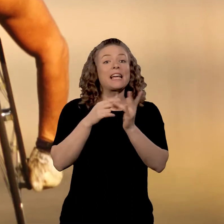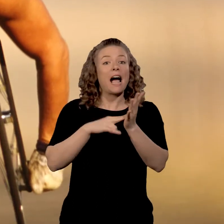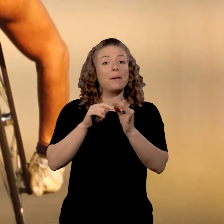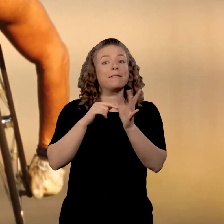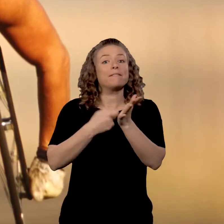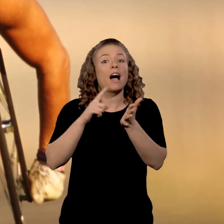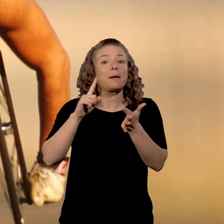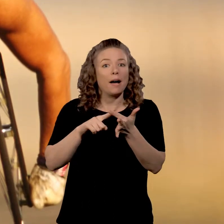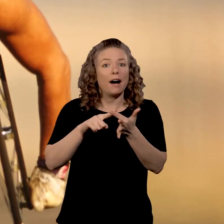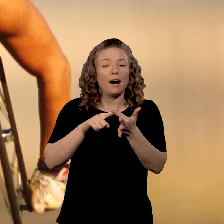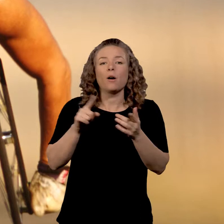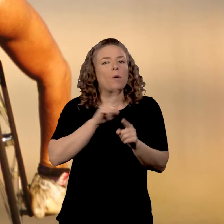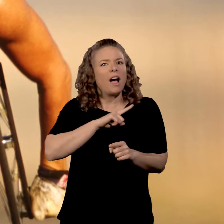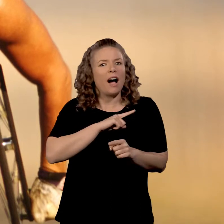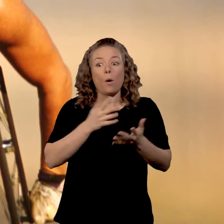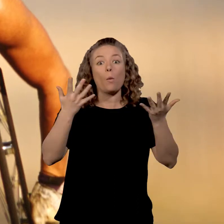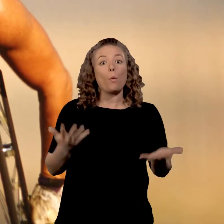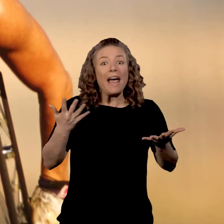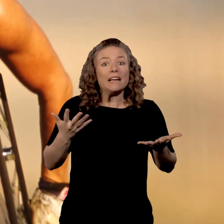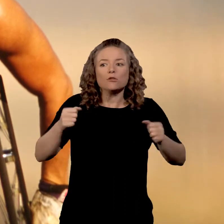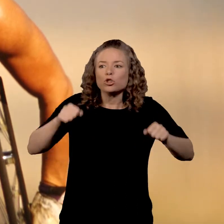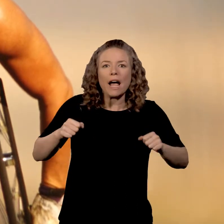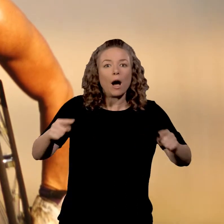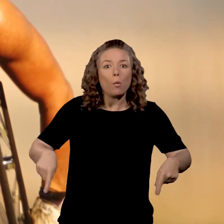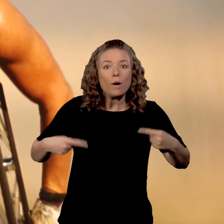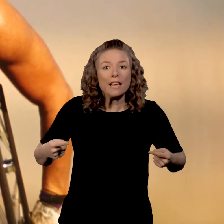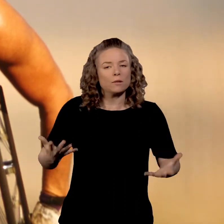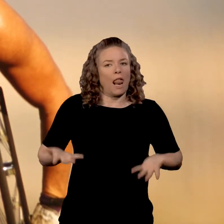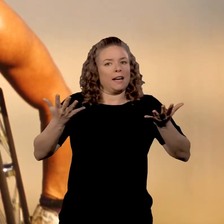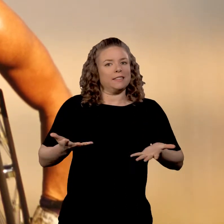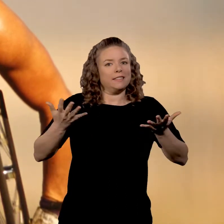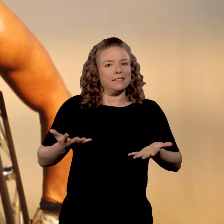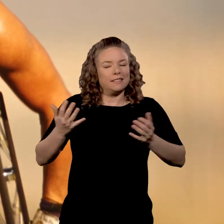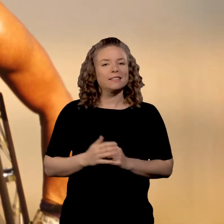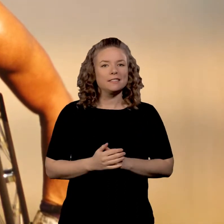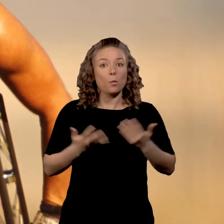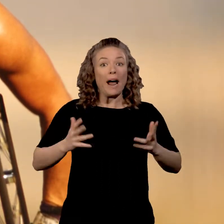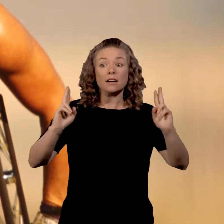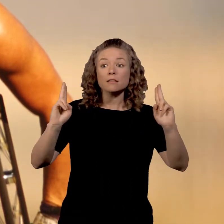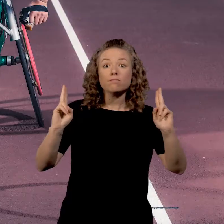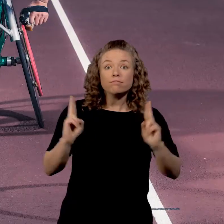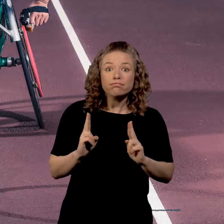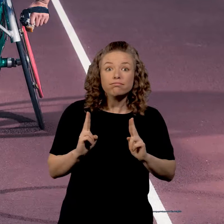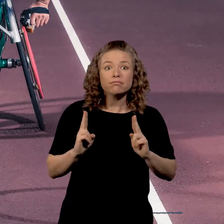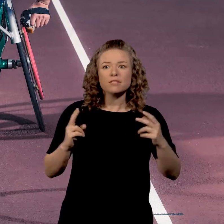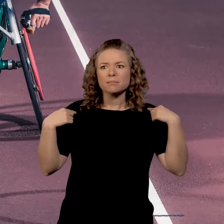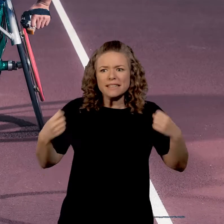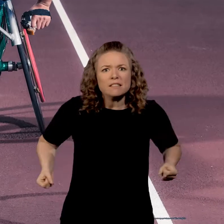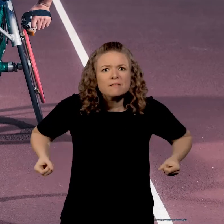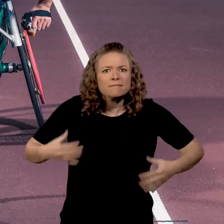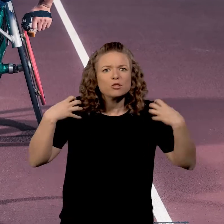weight of chairs and wheels low. By reducing weight, the strain on an athlete's shoulders and wrists is